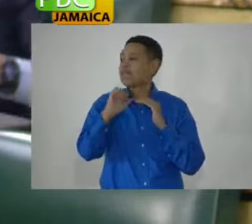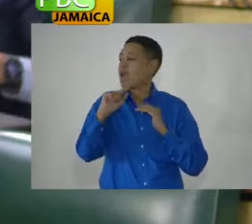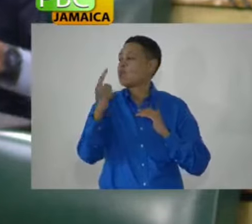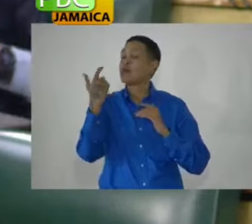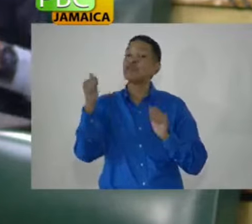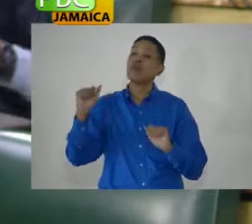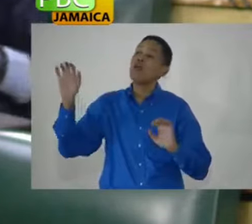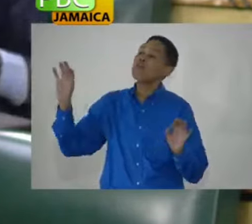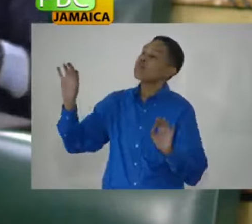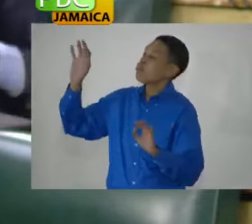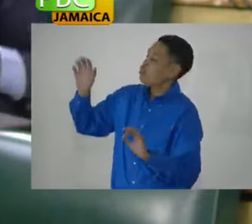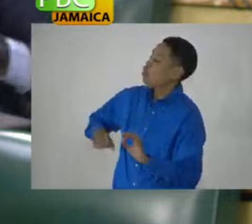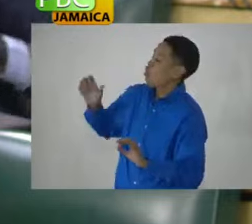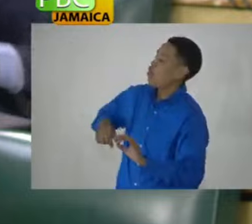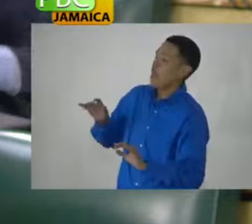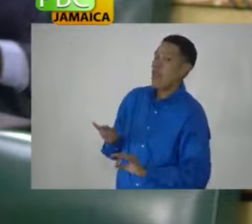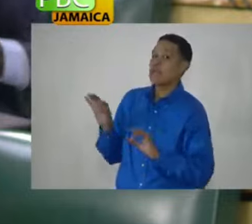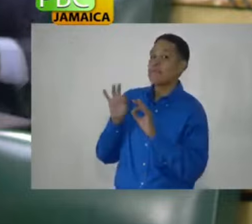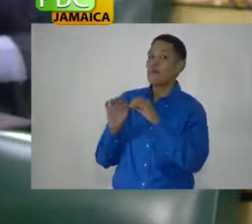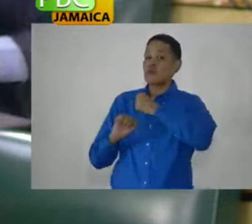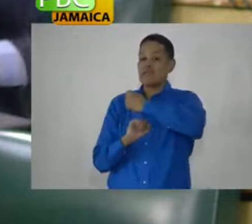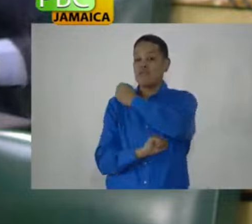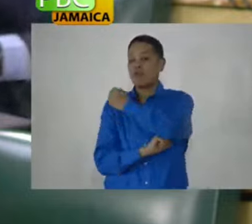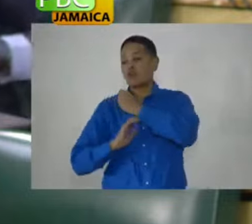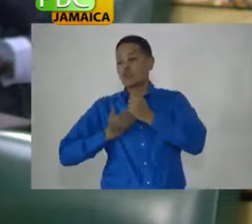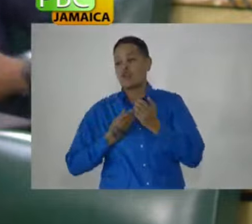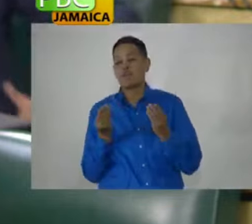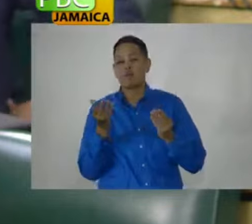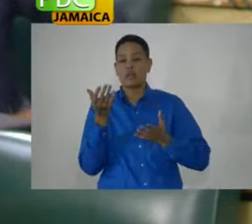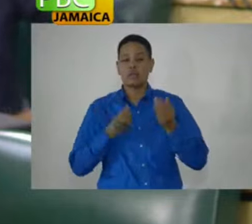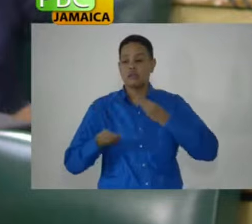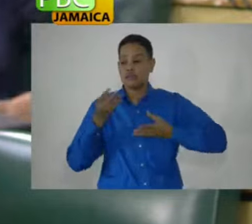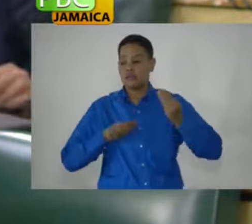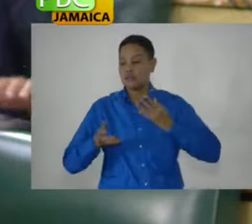to undermine that very important pillar of our economy.